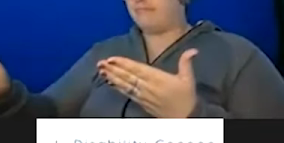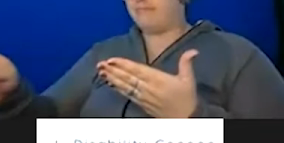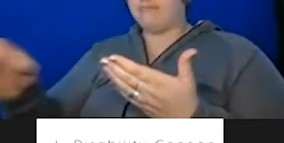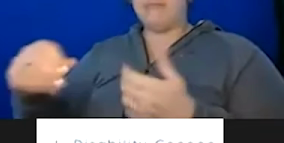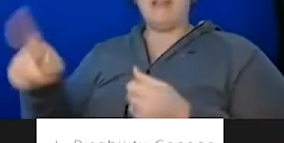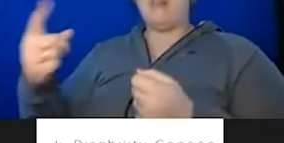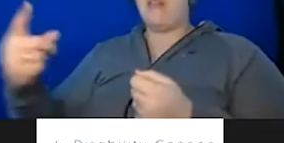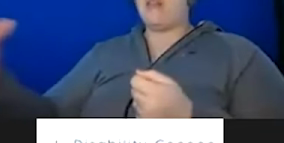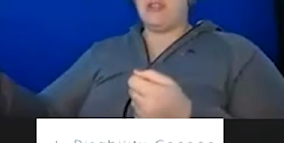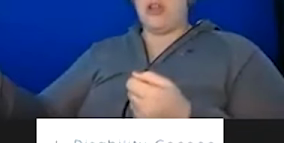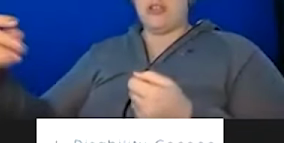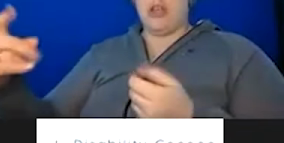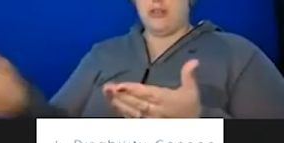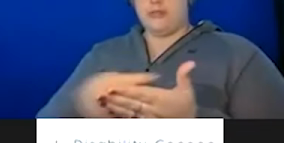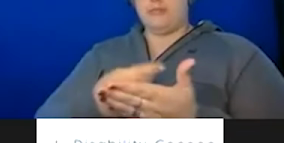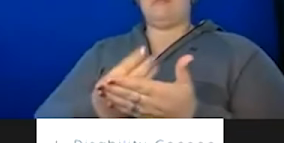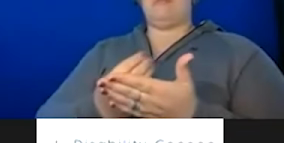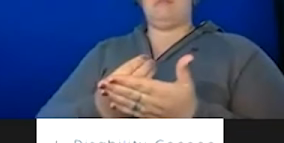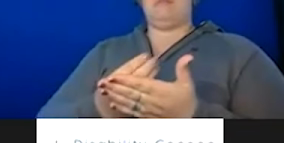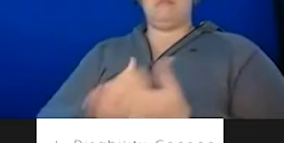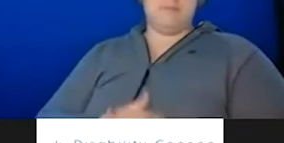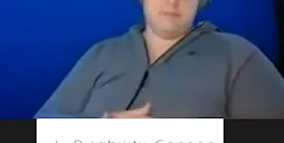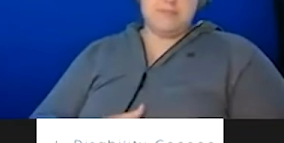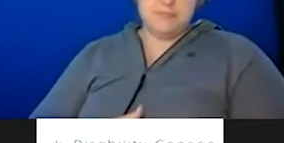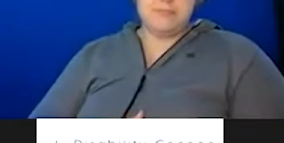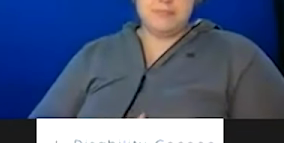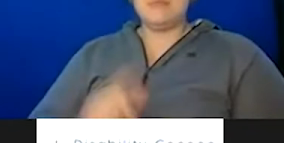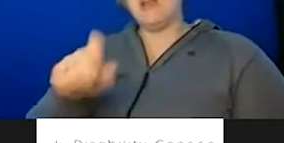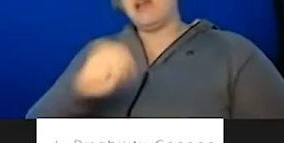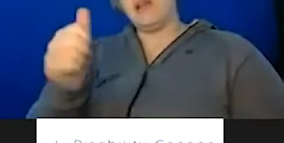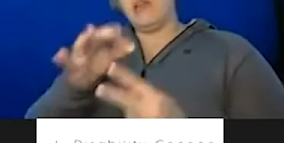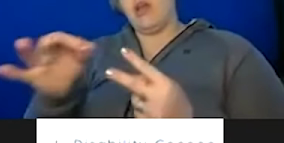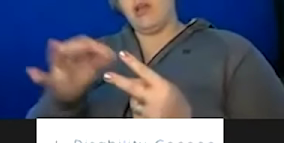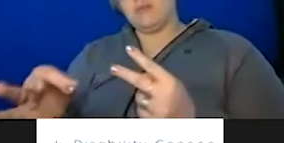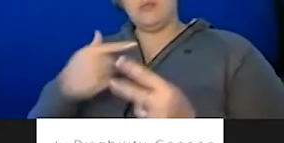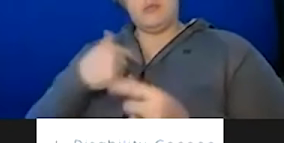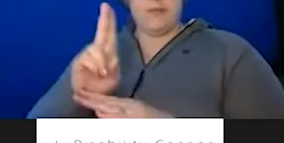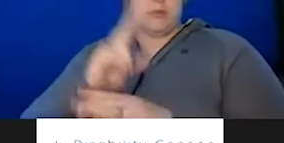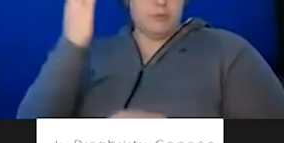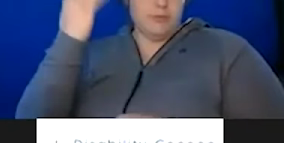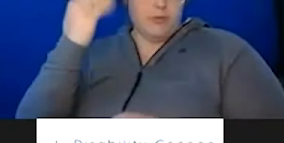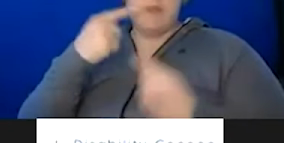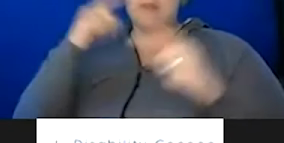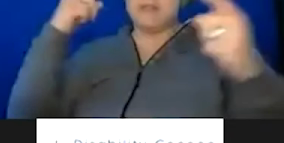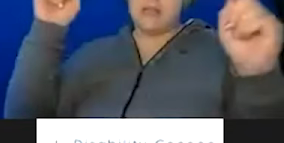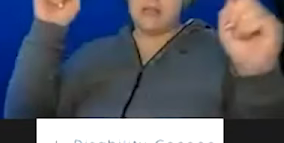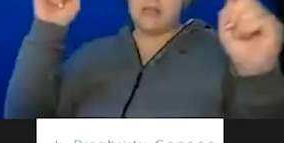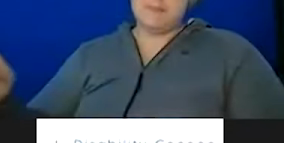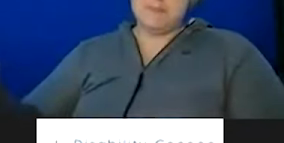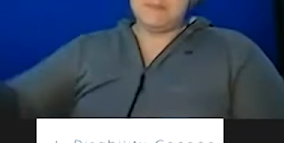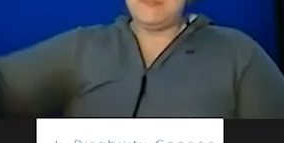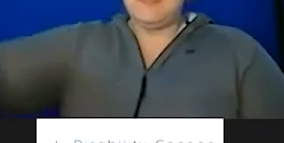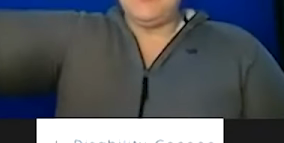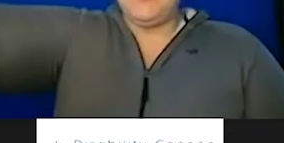porch. So that is another option for a camera that we've had some success with as well. So going back to